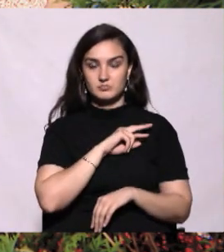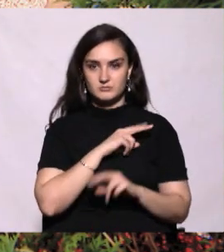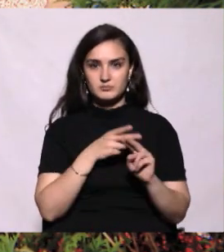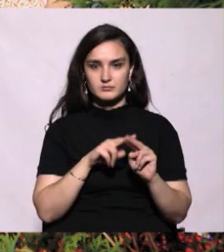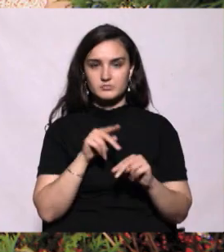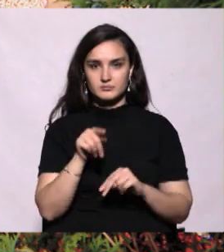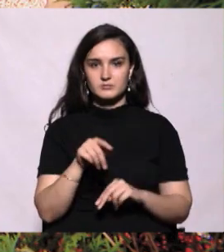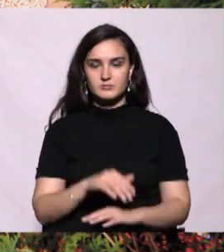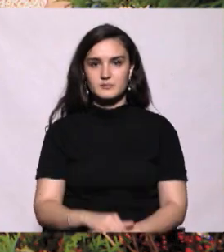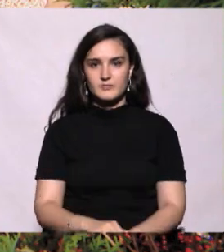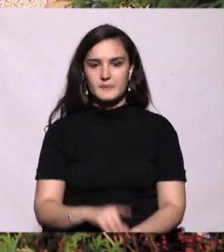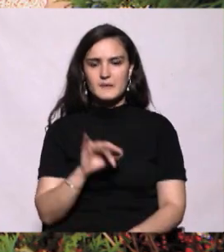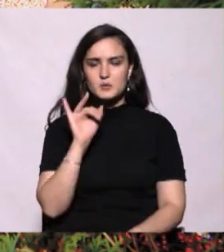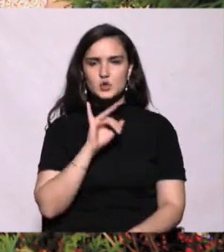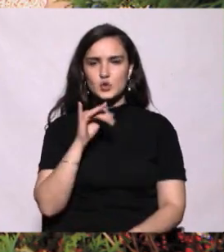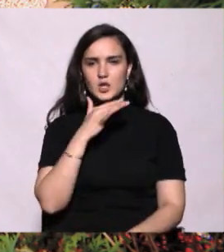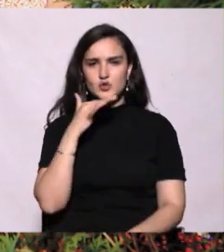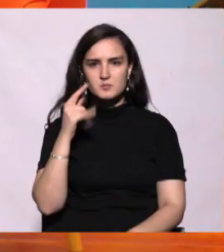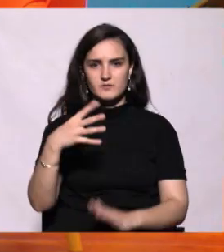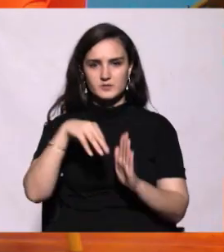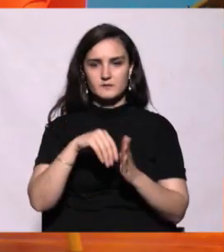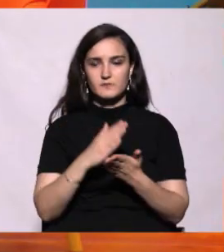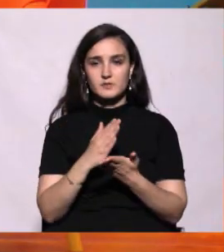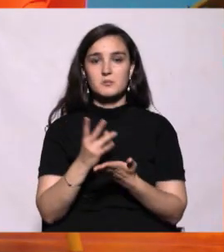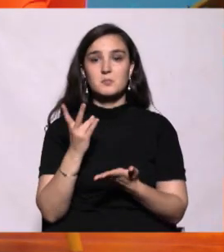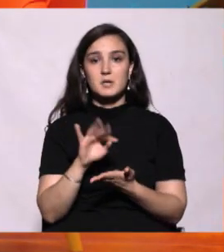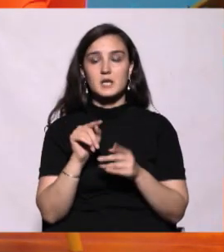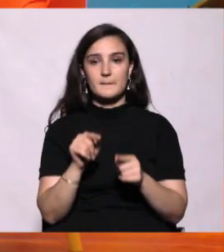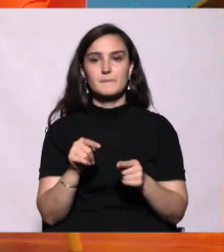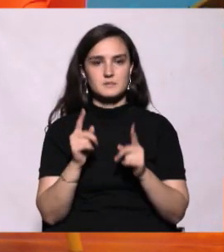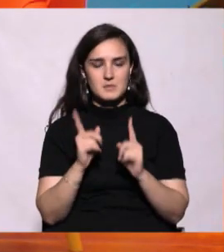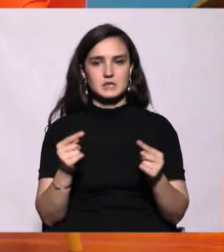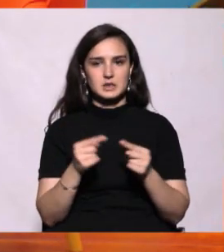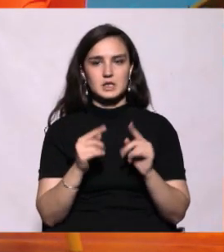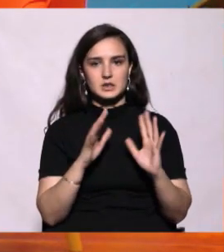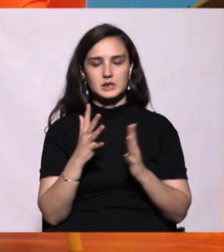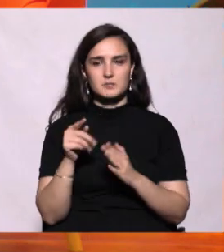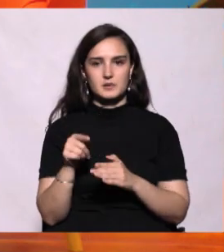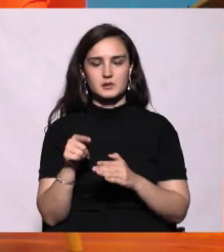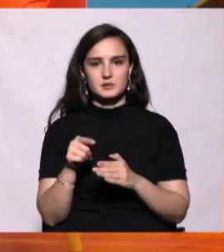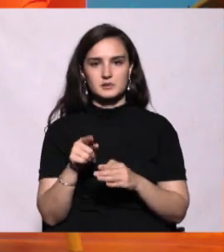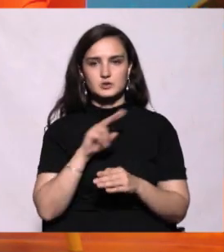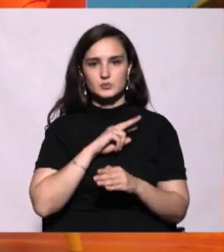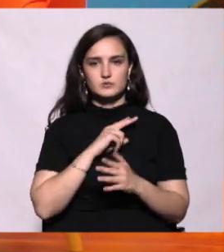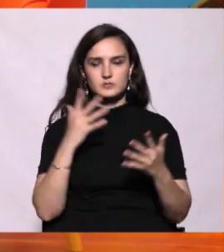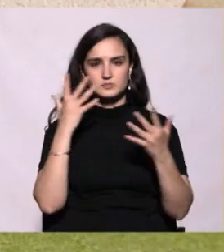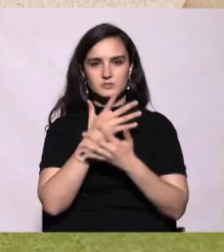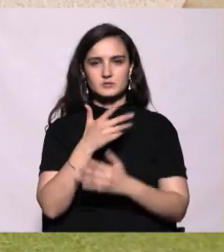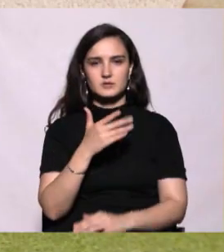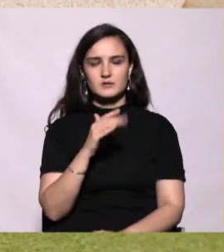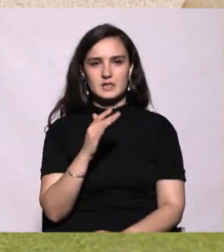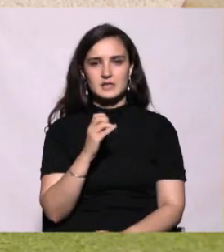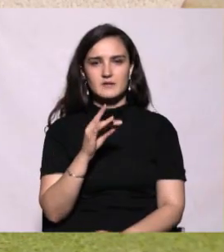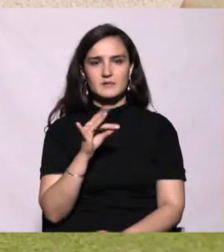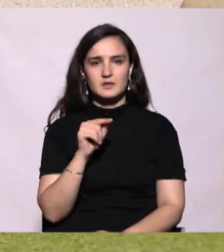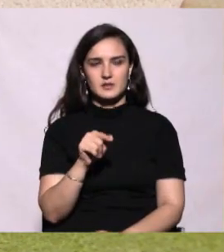involve him in this story. But this really happened to him, that he fell in love with Guinevere, but he never